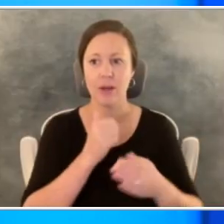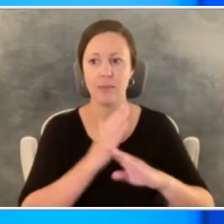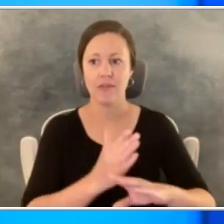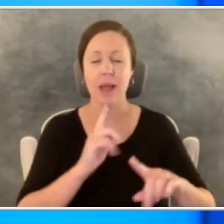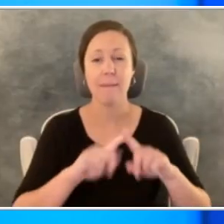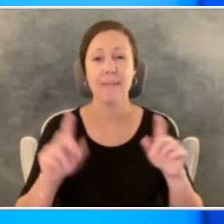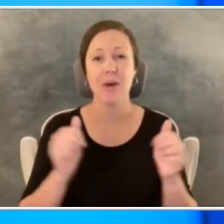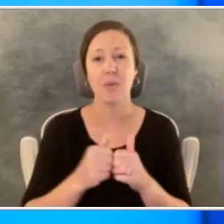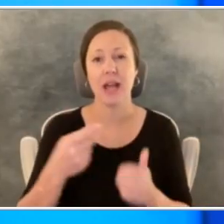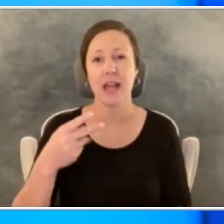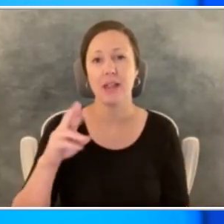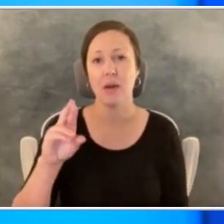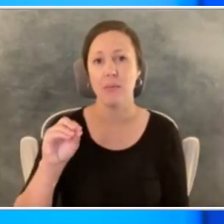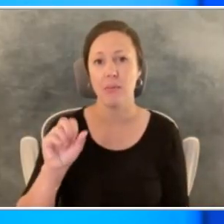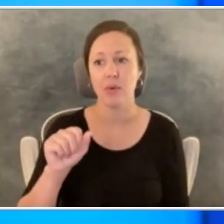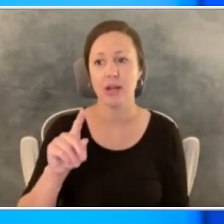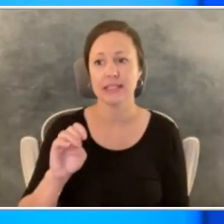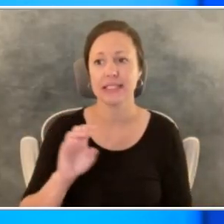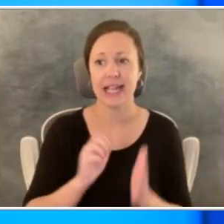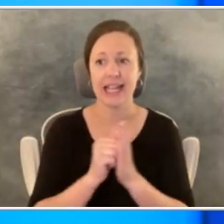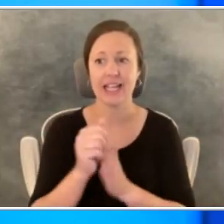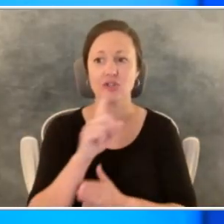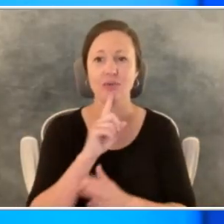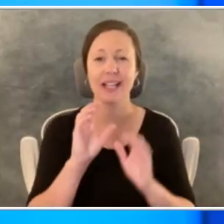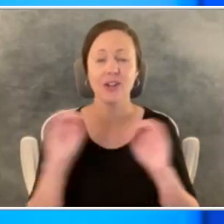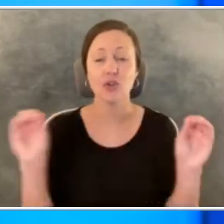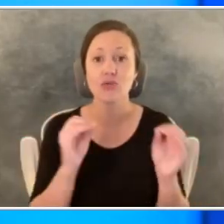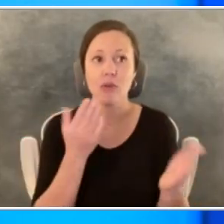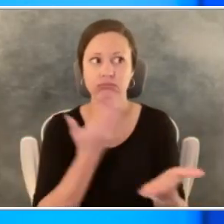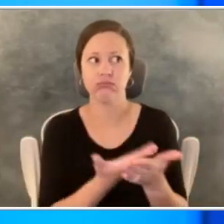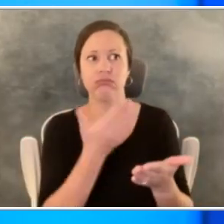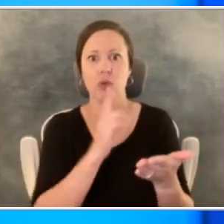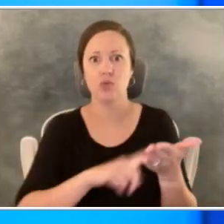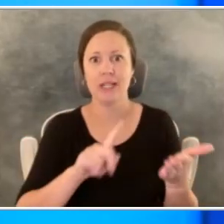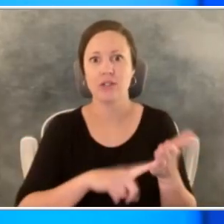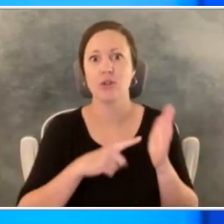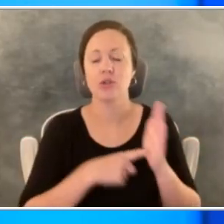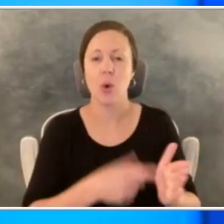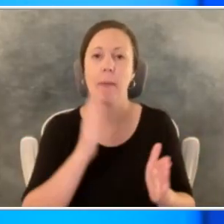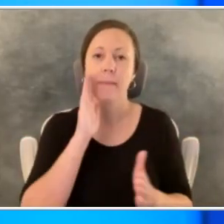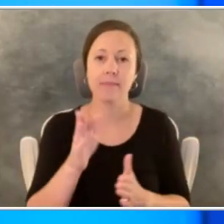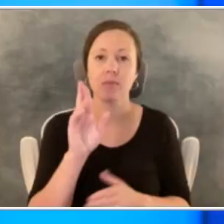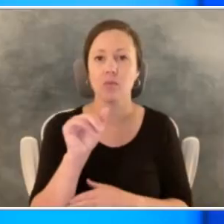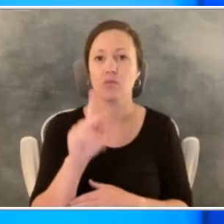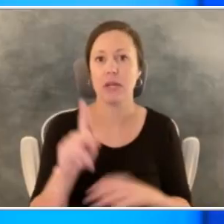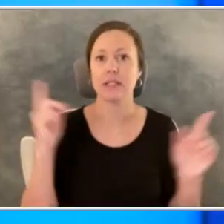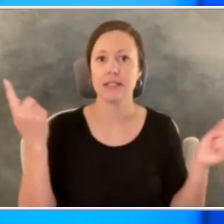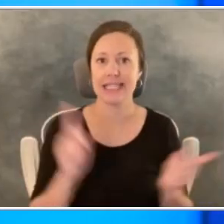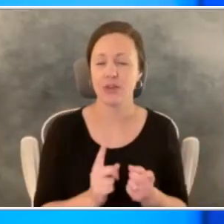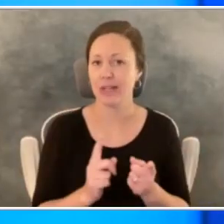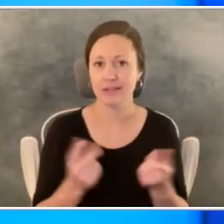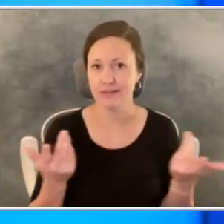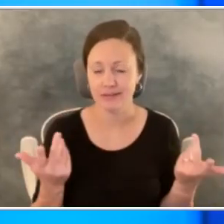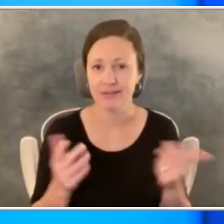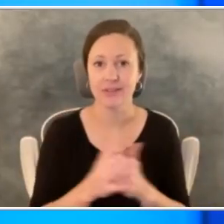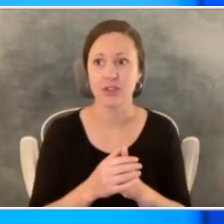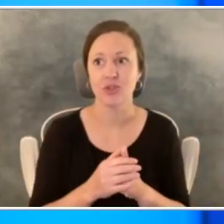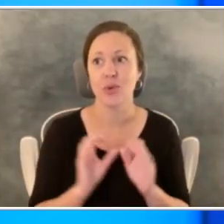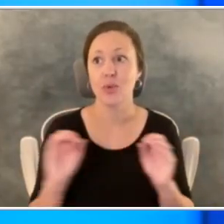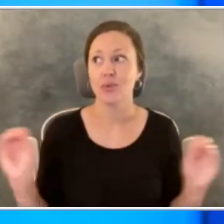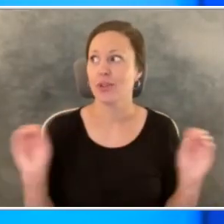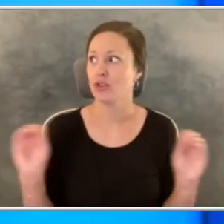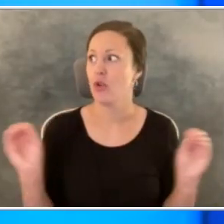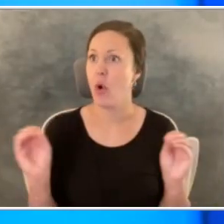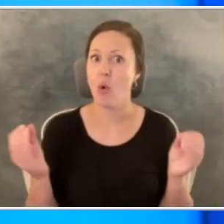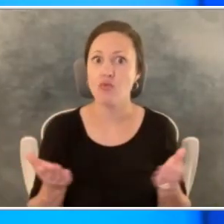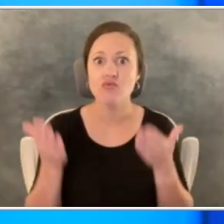definitive research to show that doing this will absolutely decrease the risk. So currently, we do not have a definitive recommendation on what you can